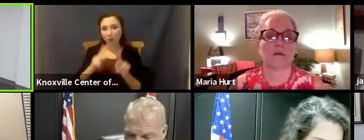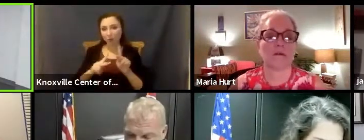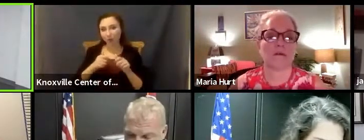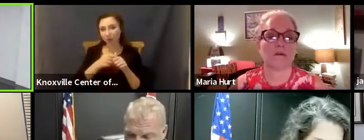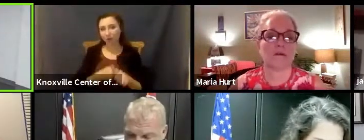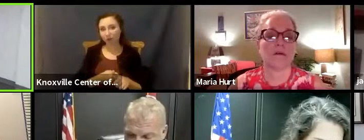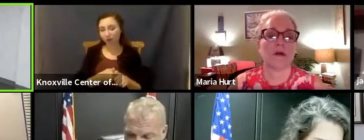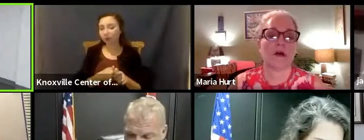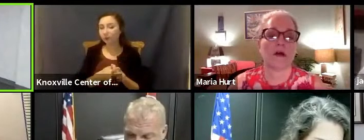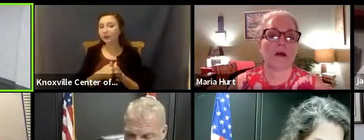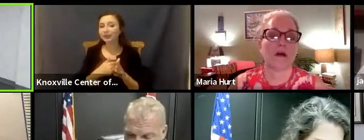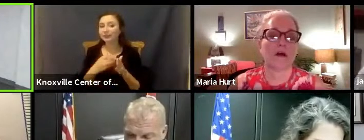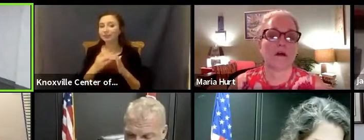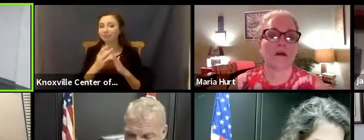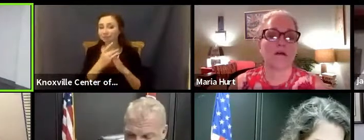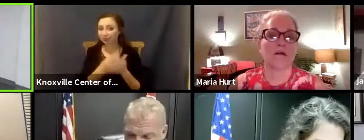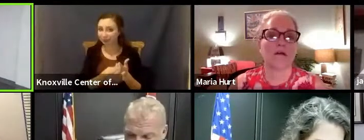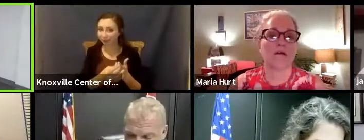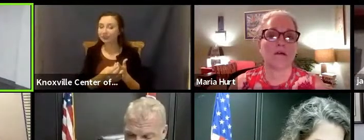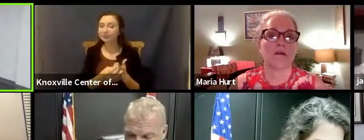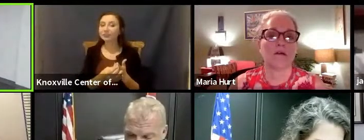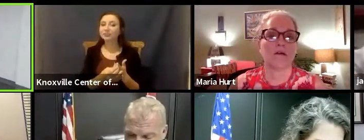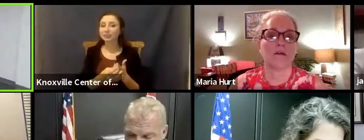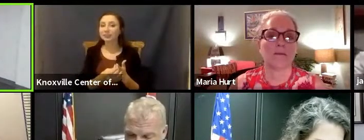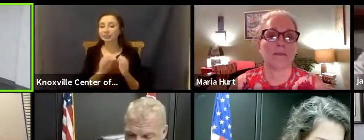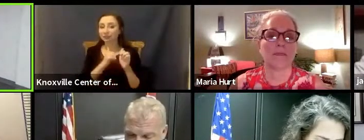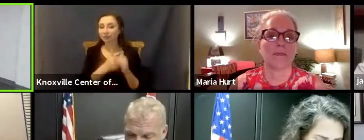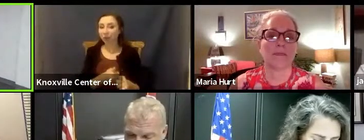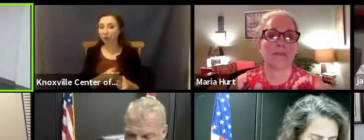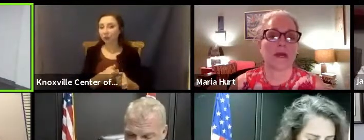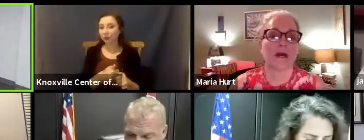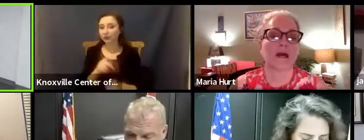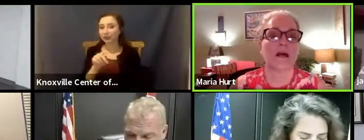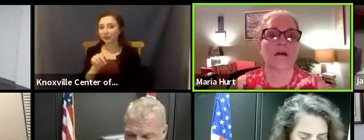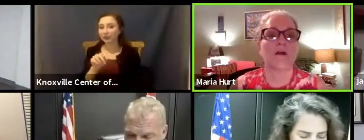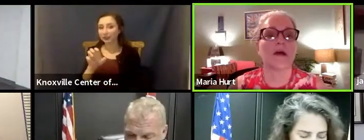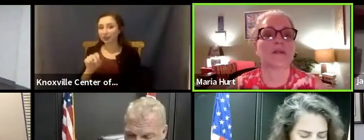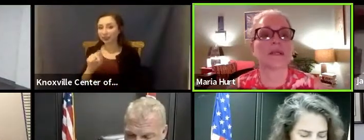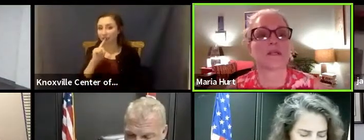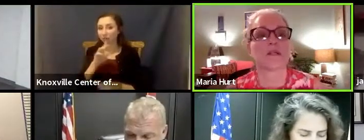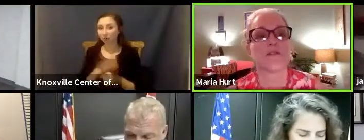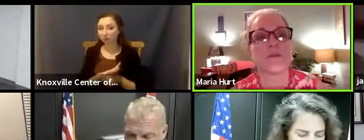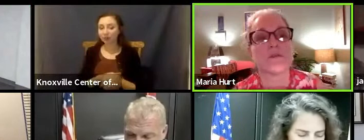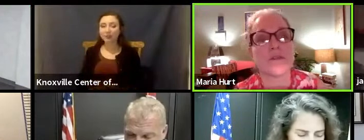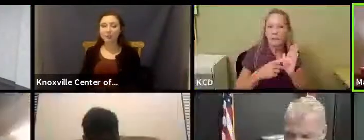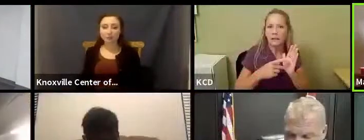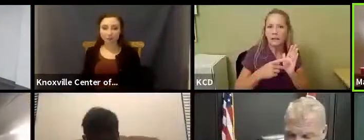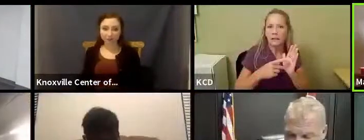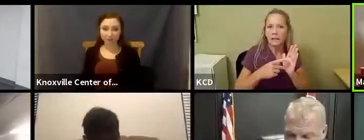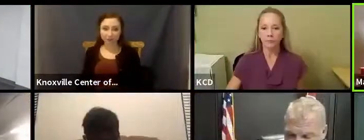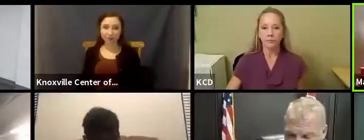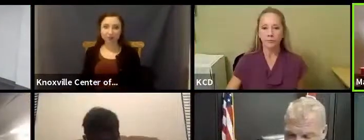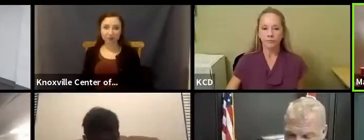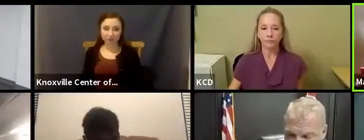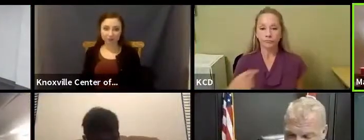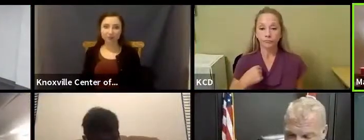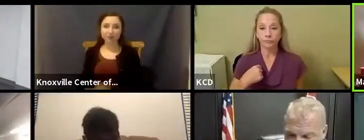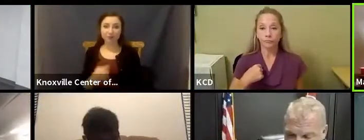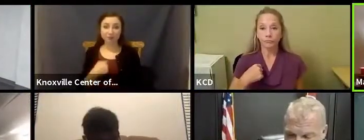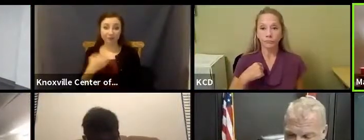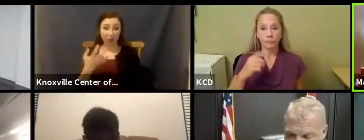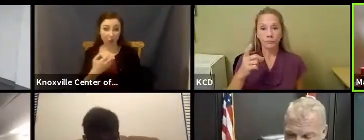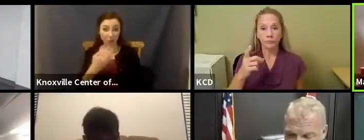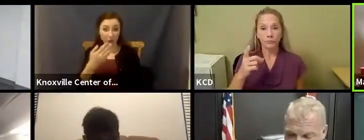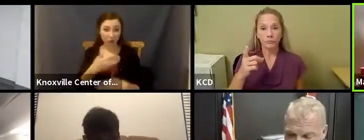guidance and abiding by the Tennessee Pledge. I would like to contribute something. It's just a